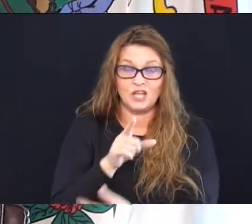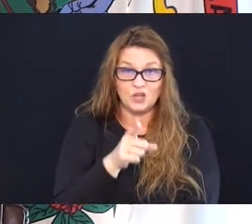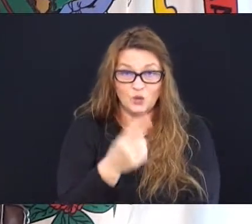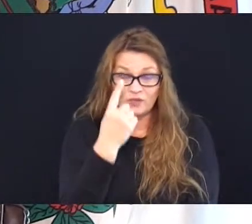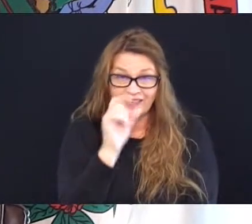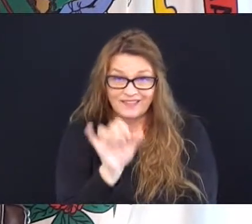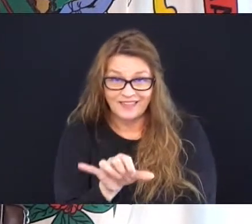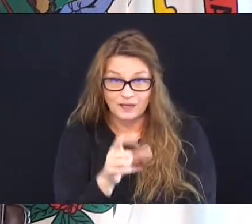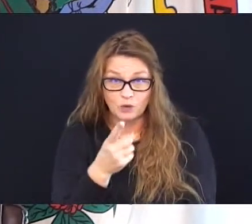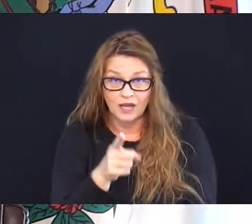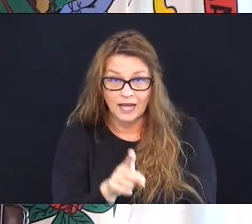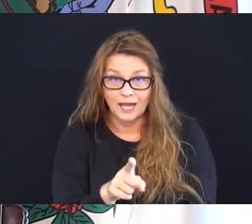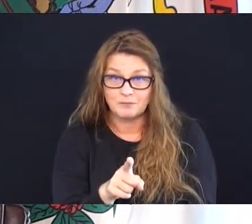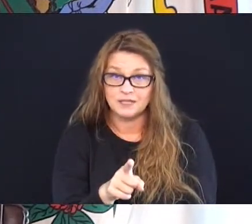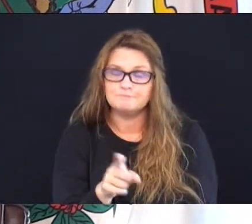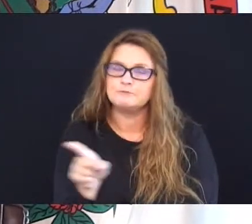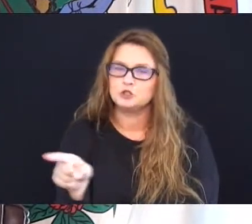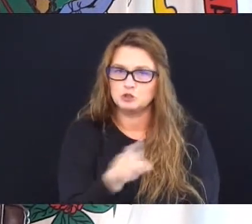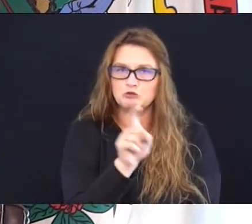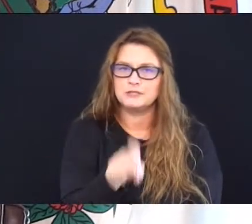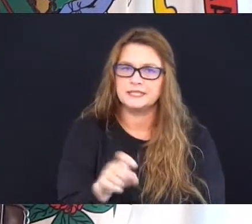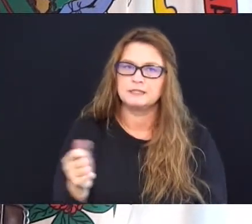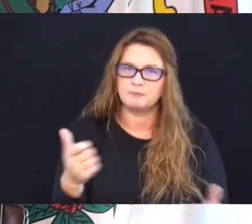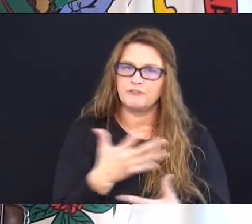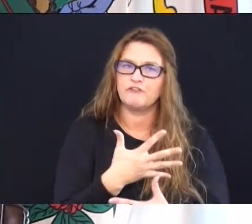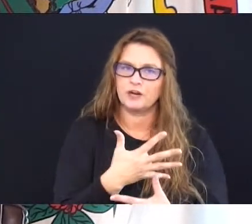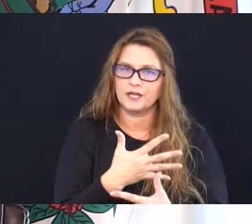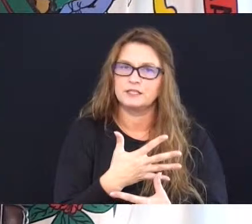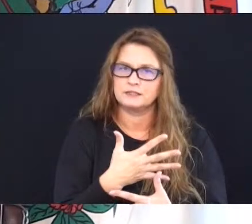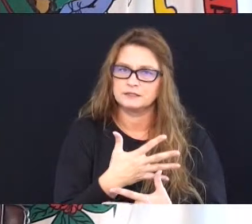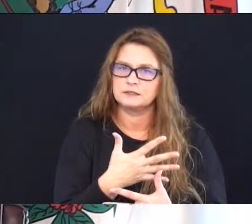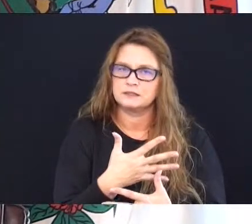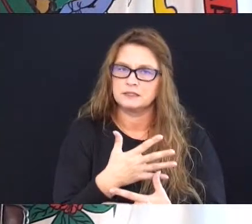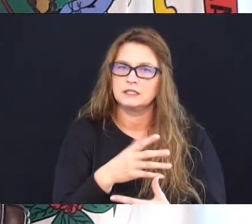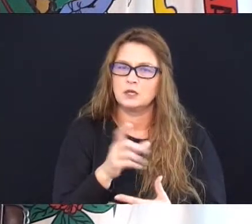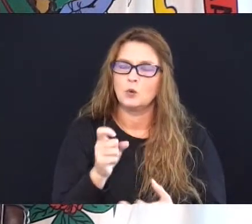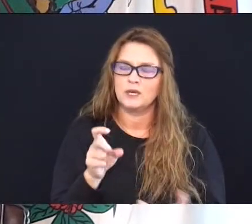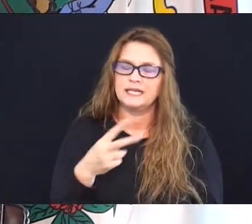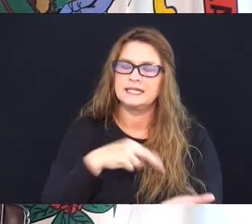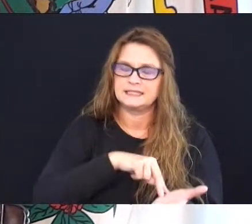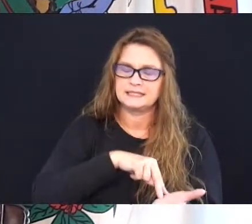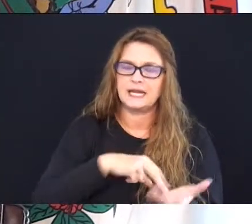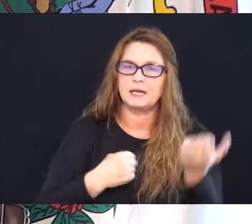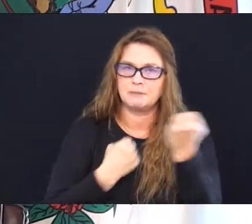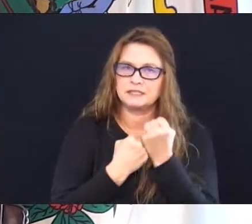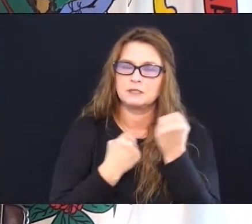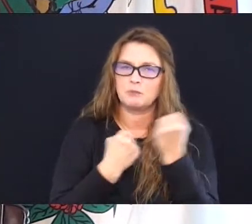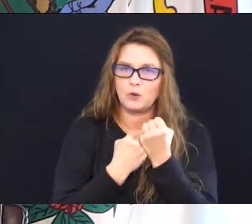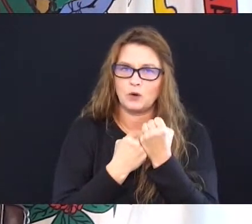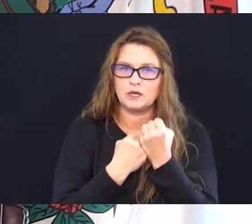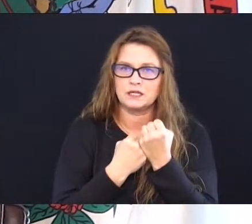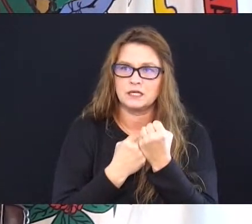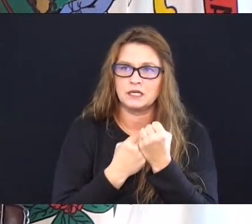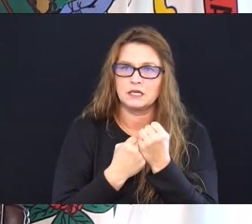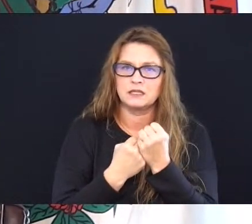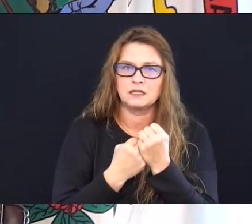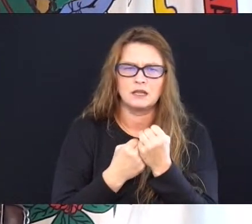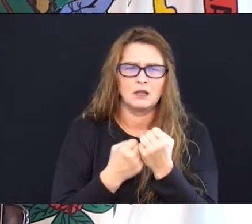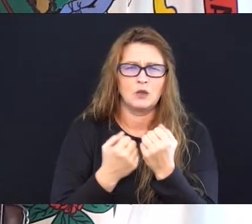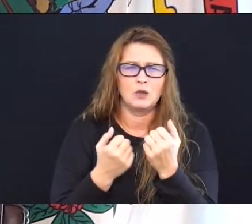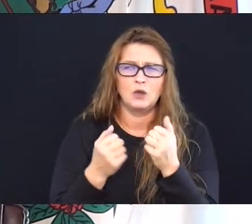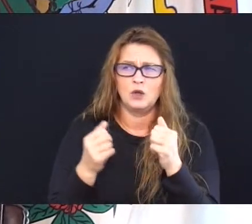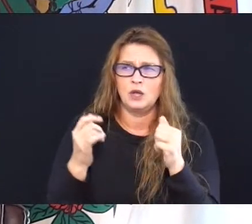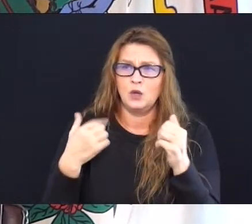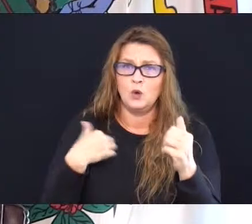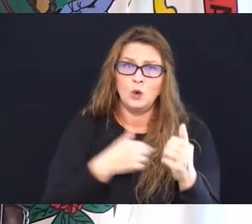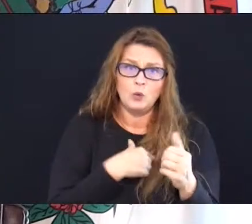then we best better quit being afraid. And we best better stand up. And those MiG aircraft and everything else need to